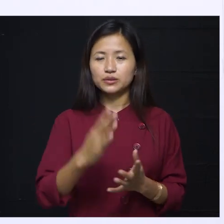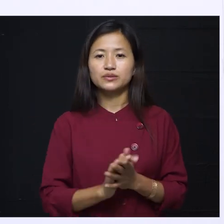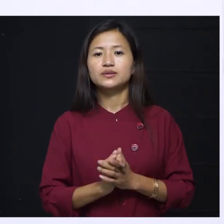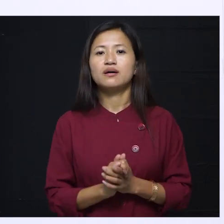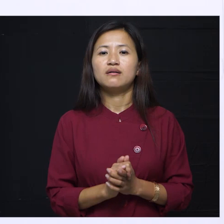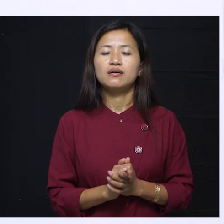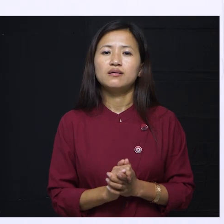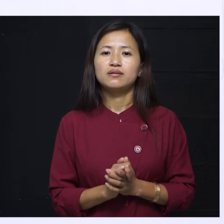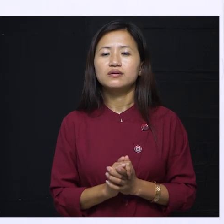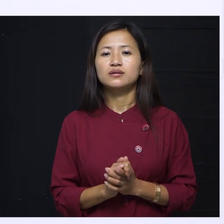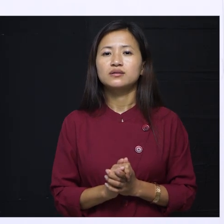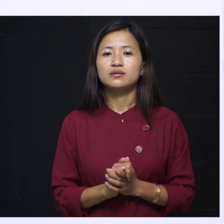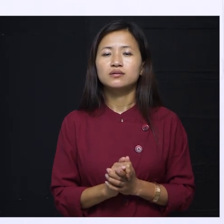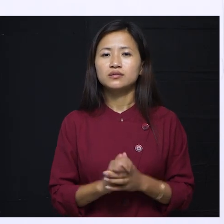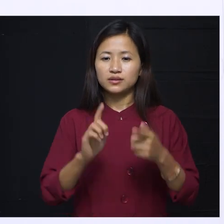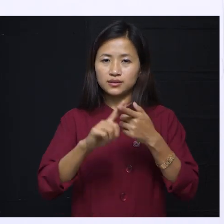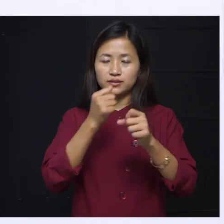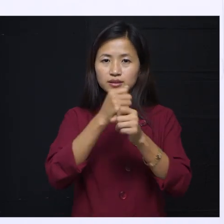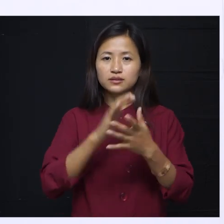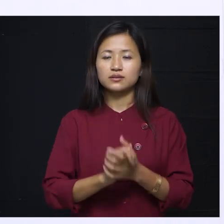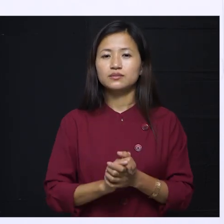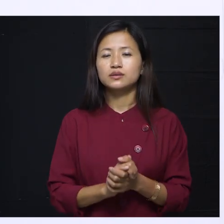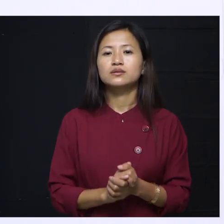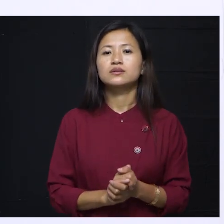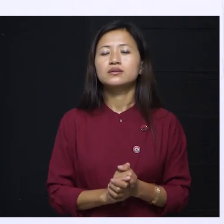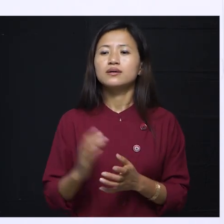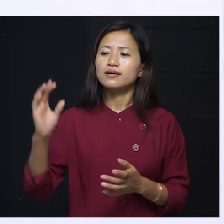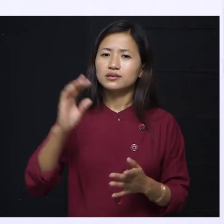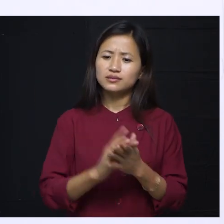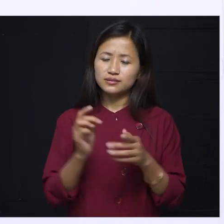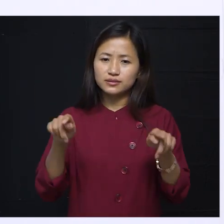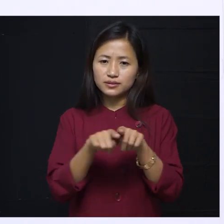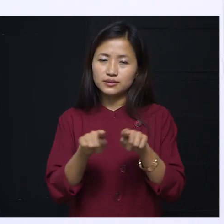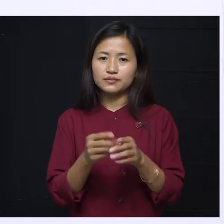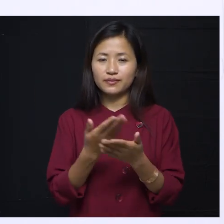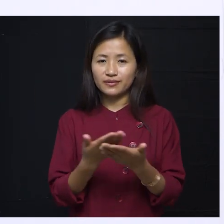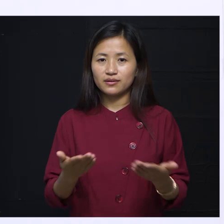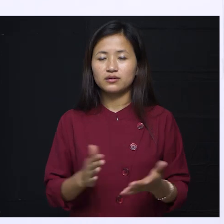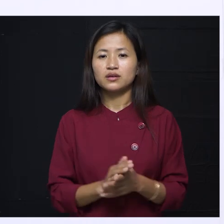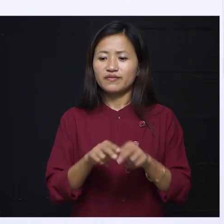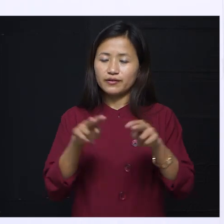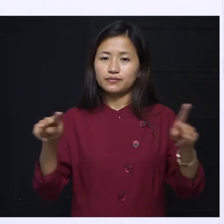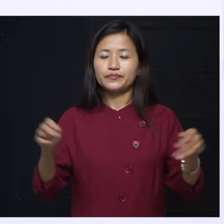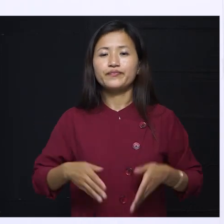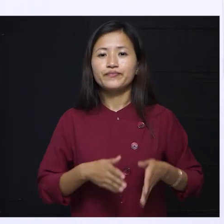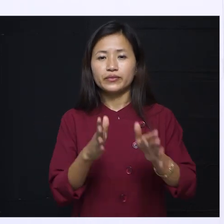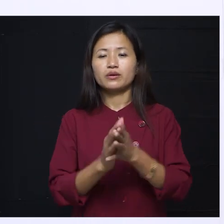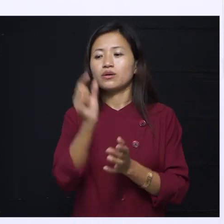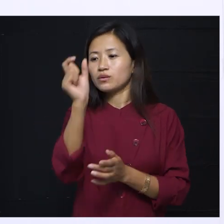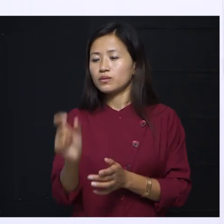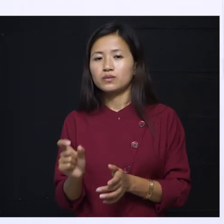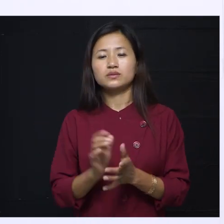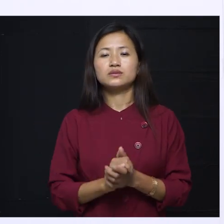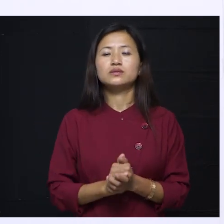at this example again. It means the same thing, and yet you can use it in different ways, words that you